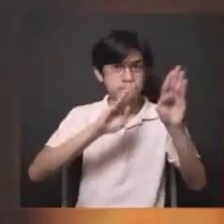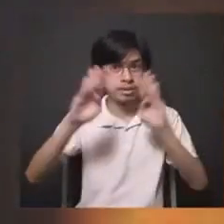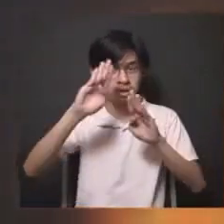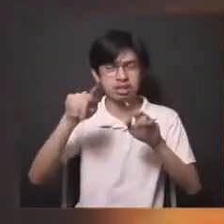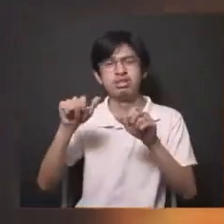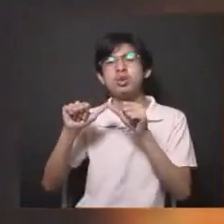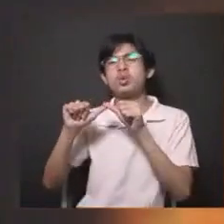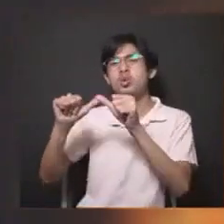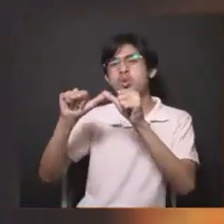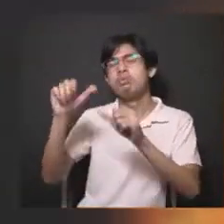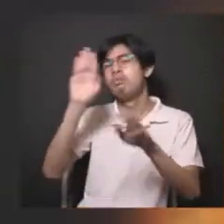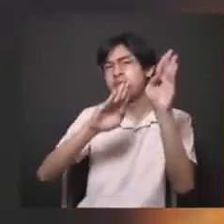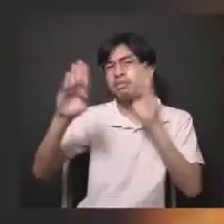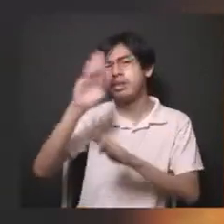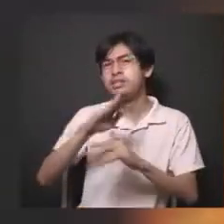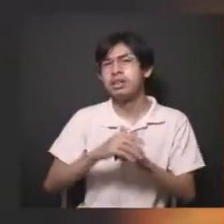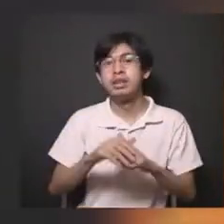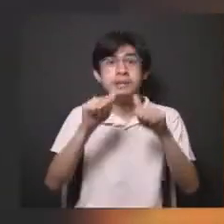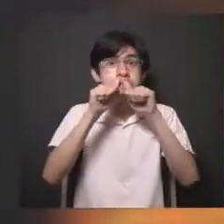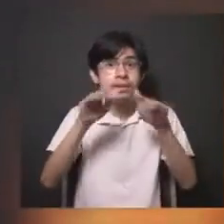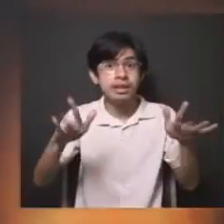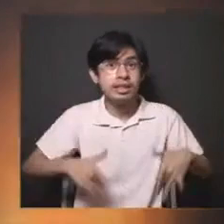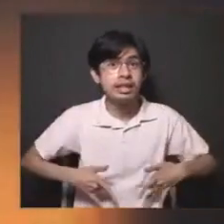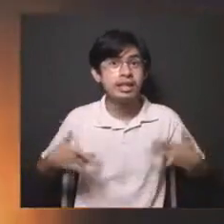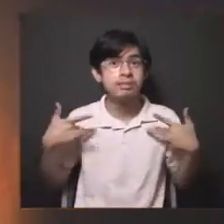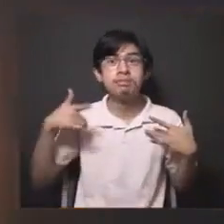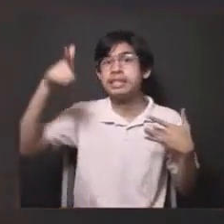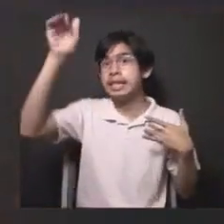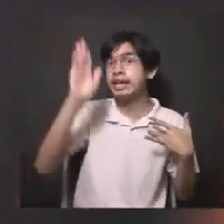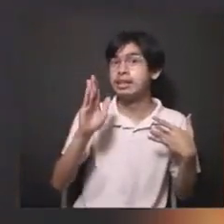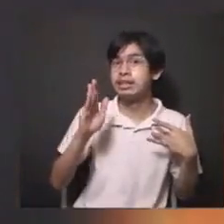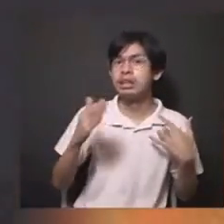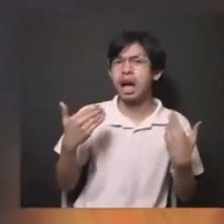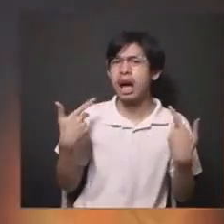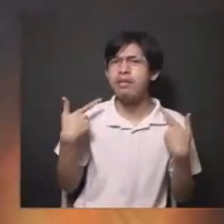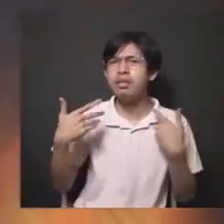the presence of God in the middle of those problems. Can I get an amen?